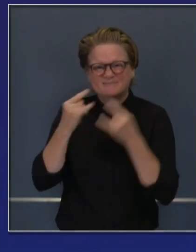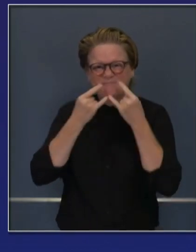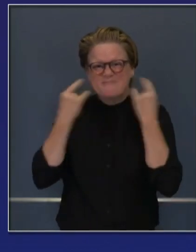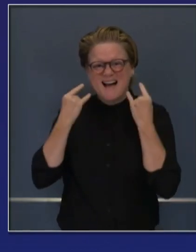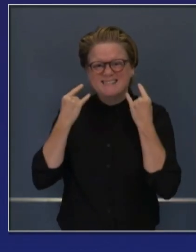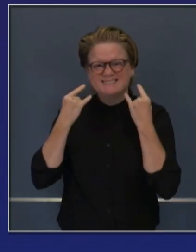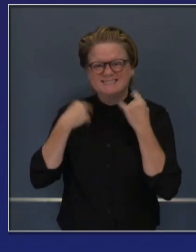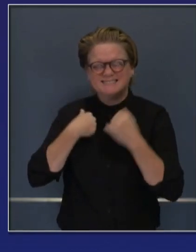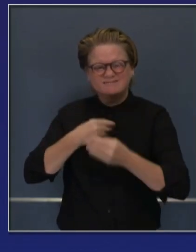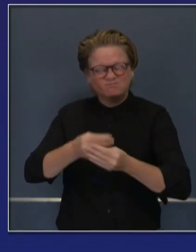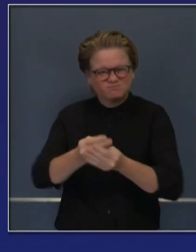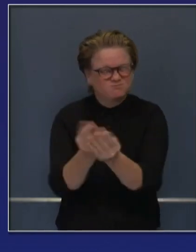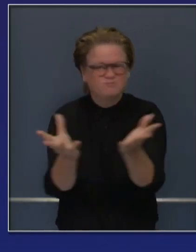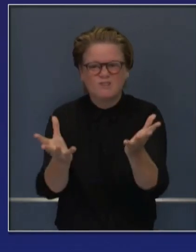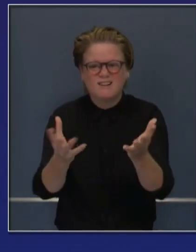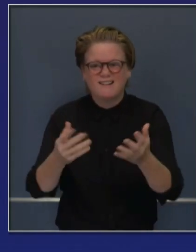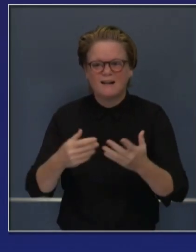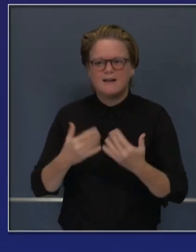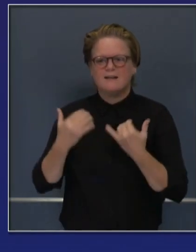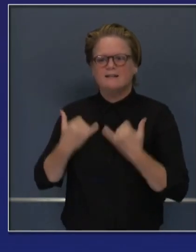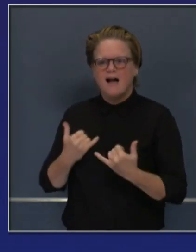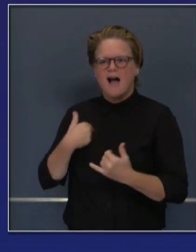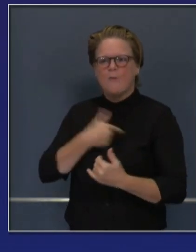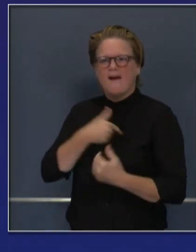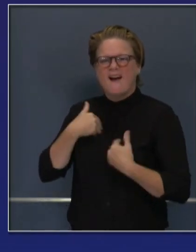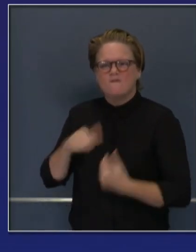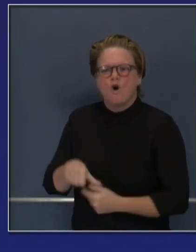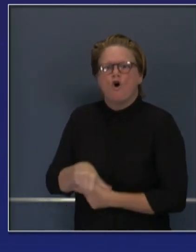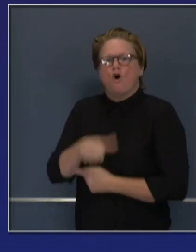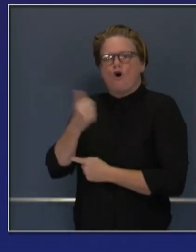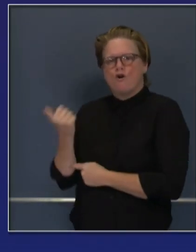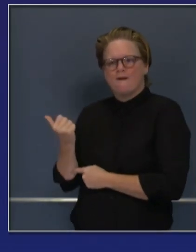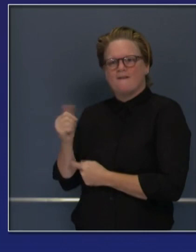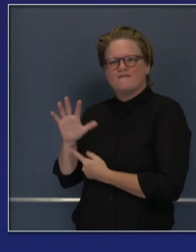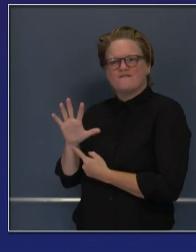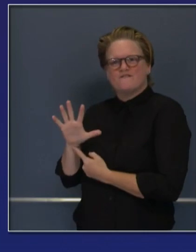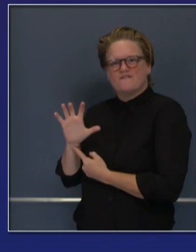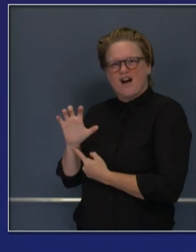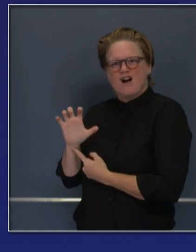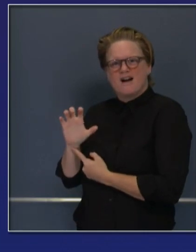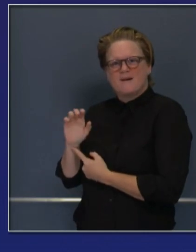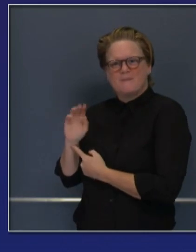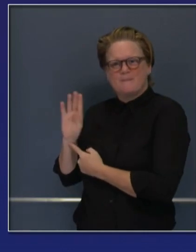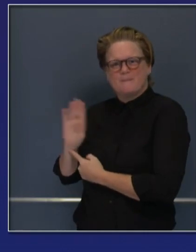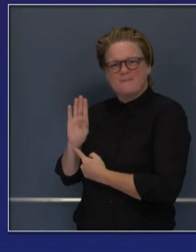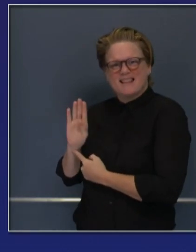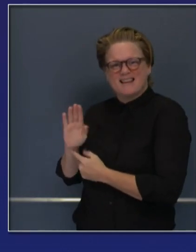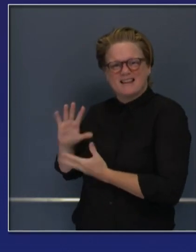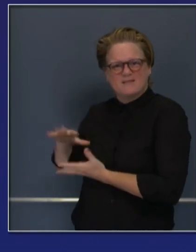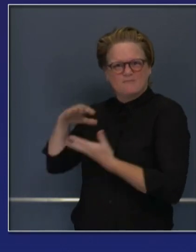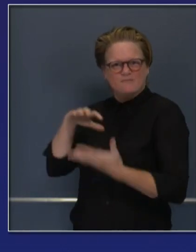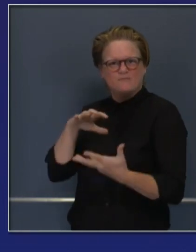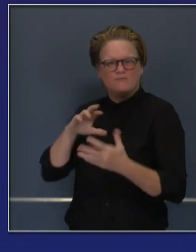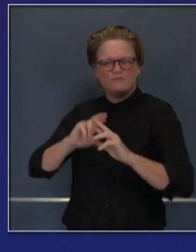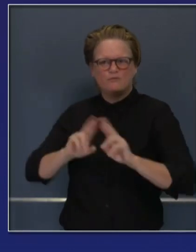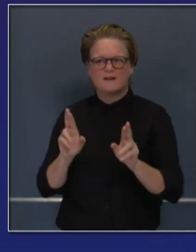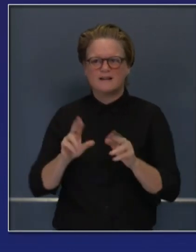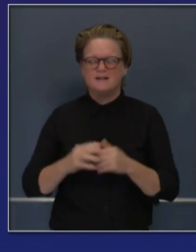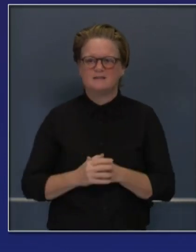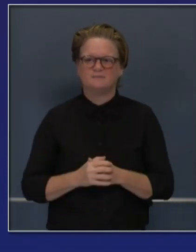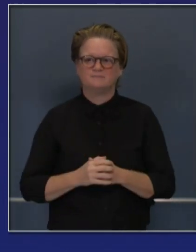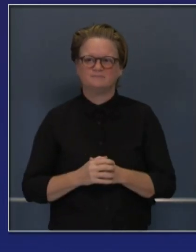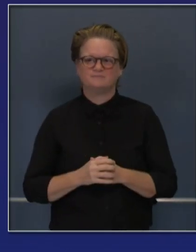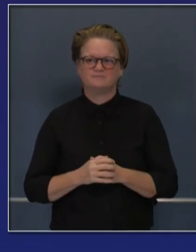inventory. We've already distributed 600 million masks. And we put out, again, 11 weeks ago, this blueprint for